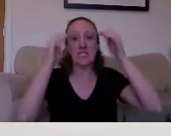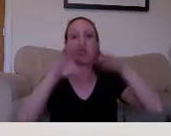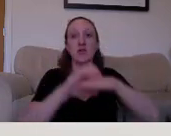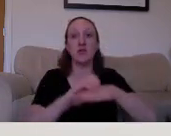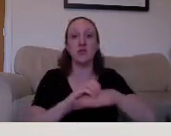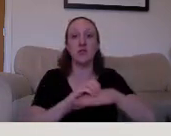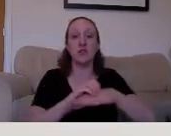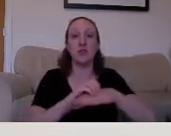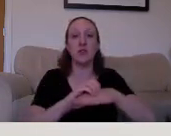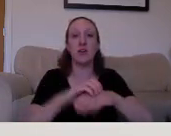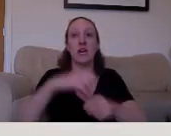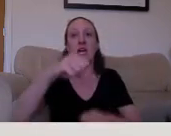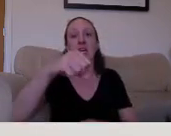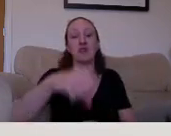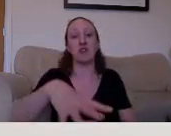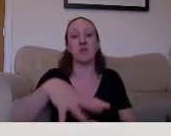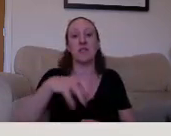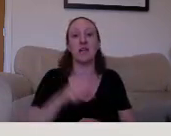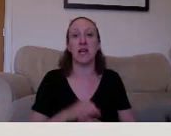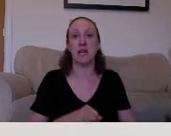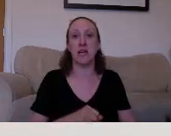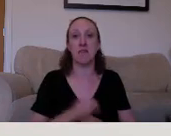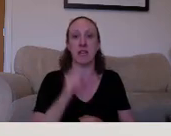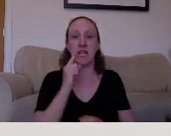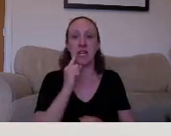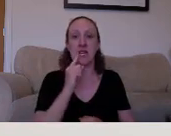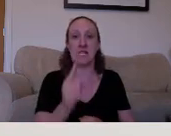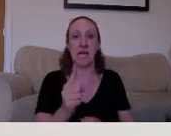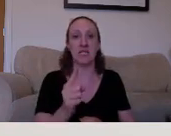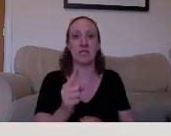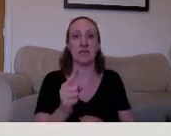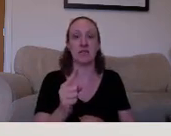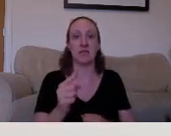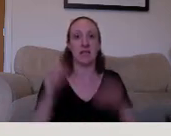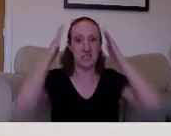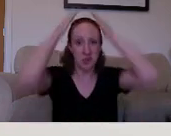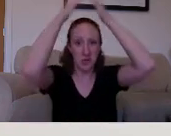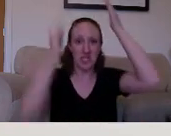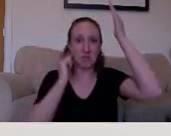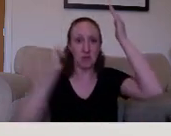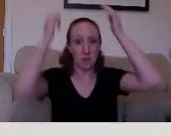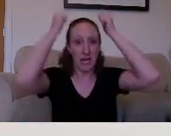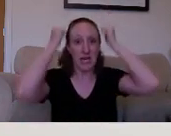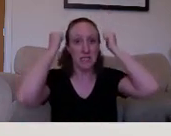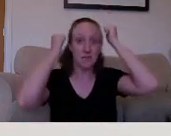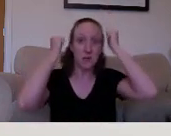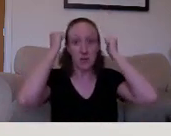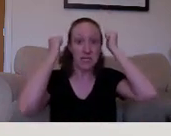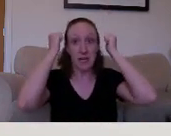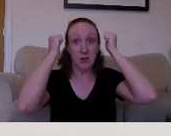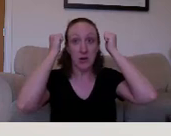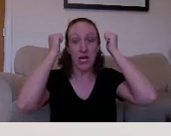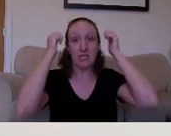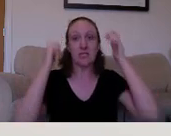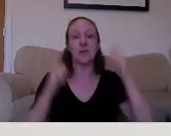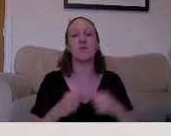hat in his jaws. He dropped it politely, then eagerly said, as the witch pulled the hat firmly